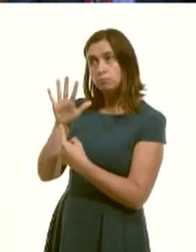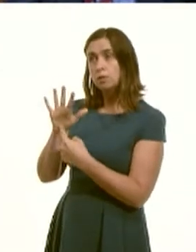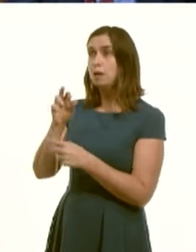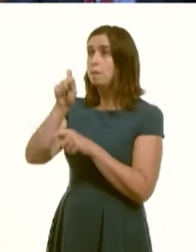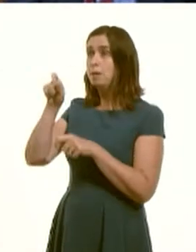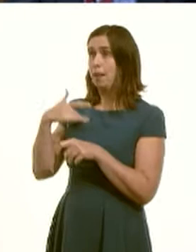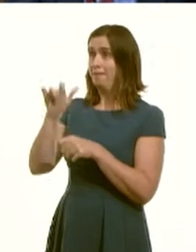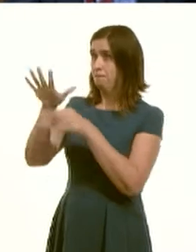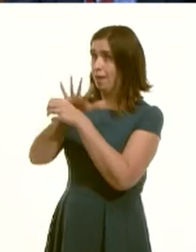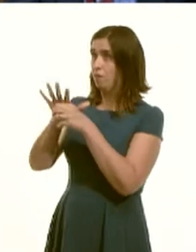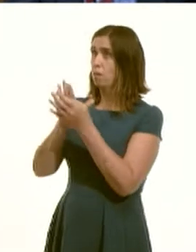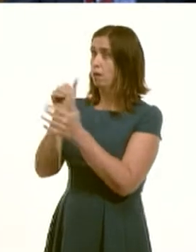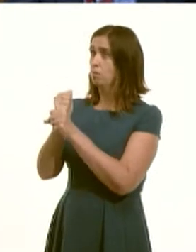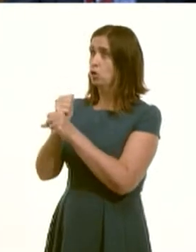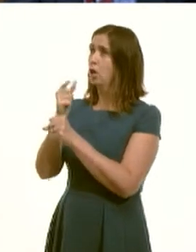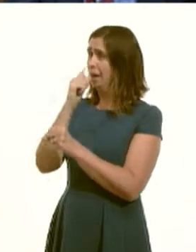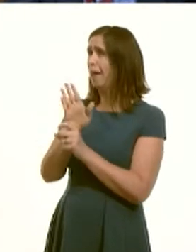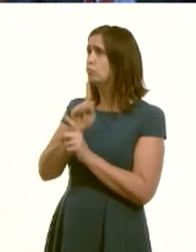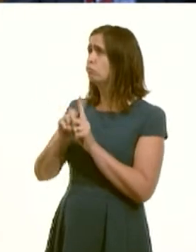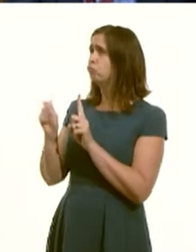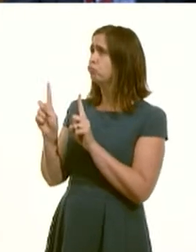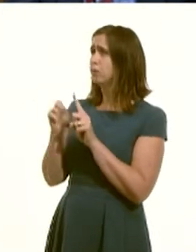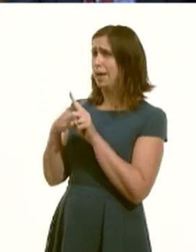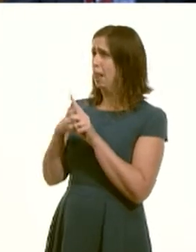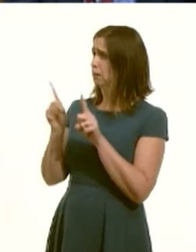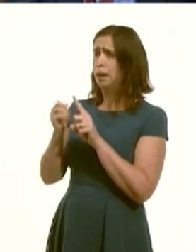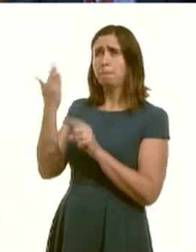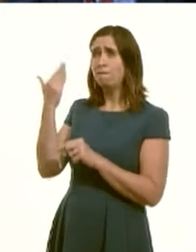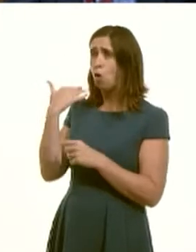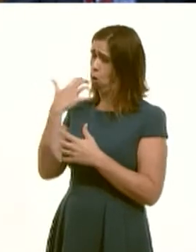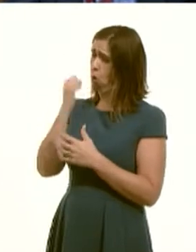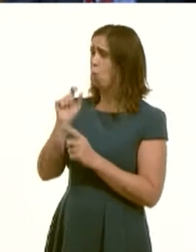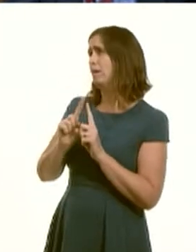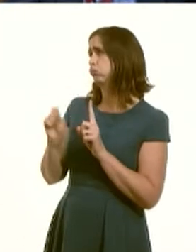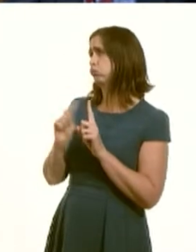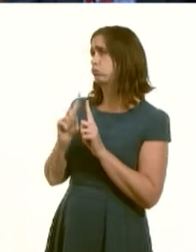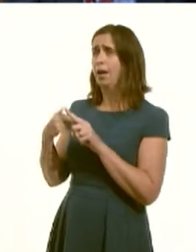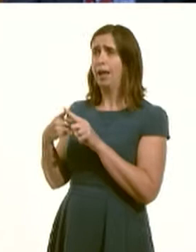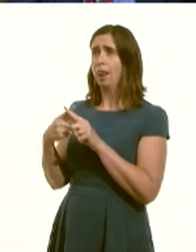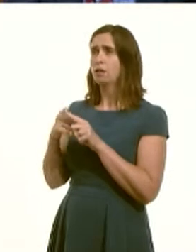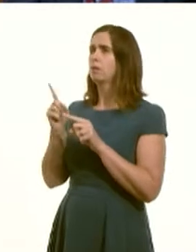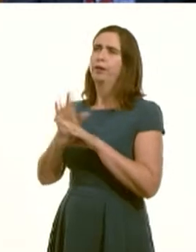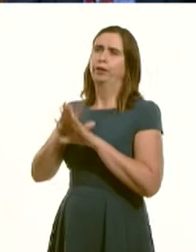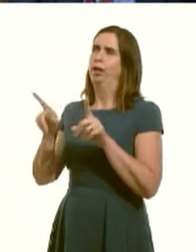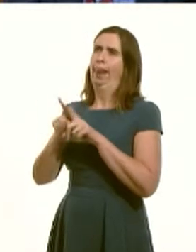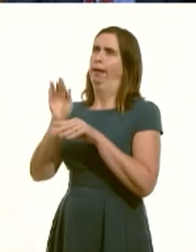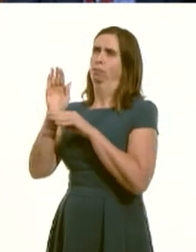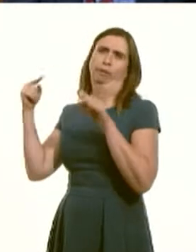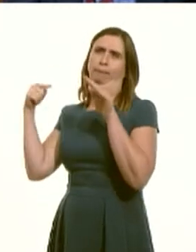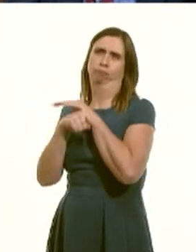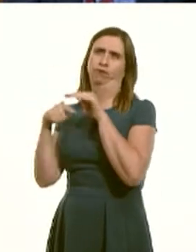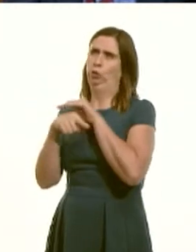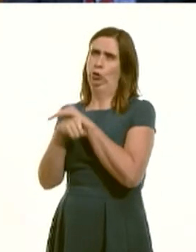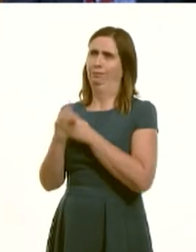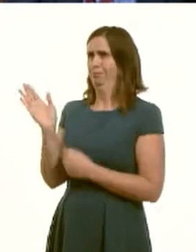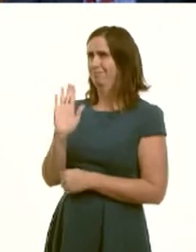are able to access health services in England as they always have done. They are not, to use the phrase of the moment, refugees. They are people who have always used